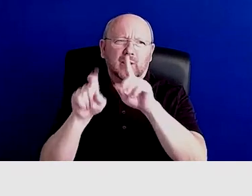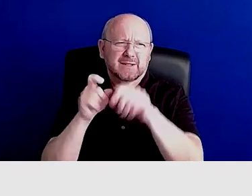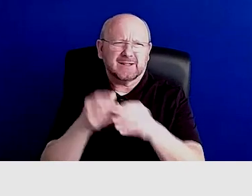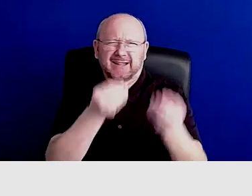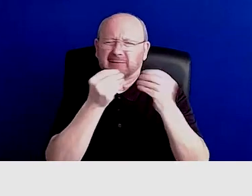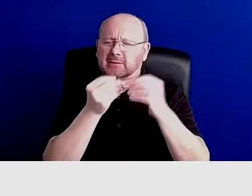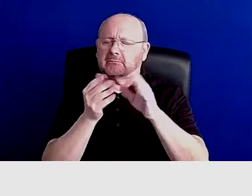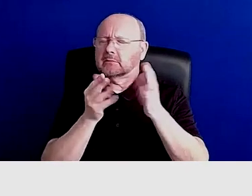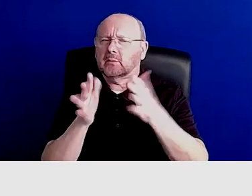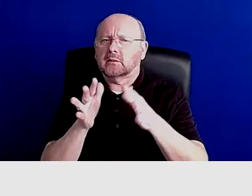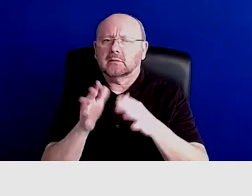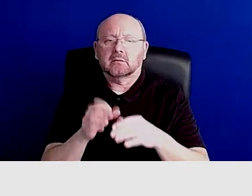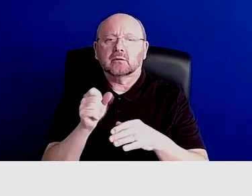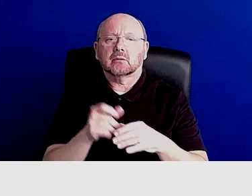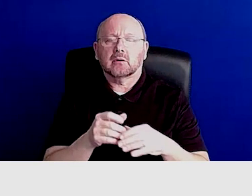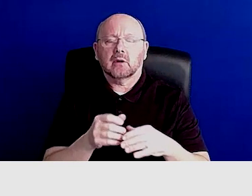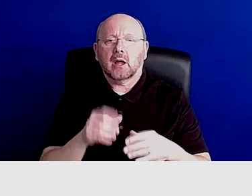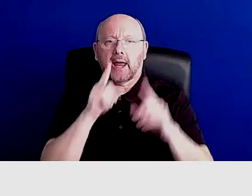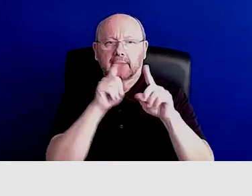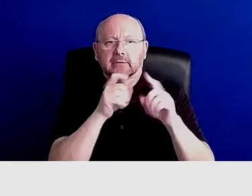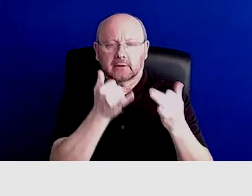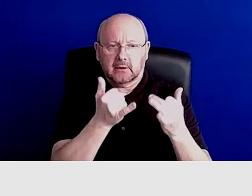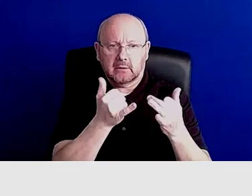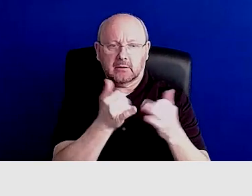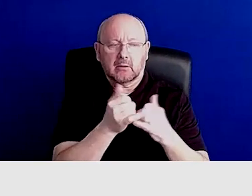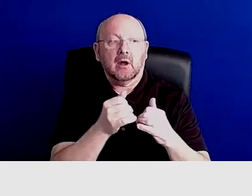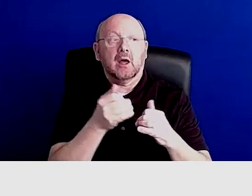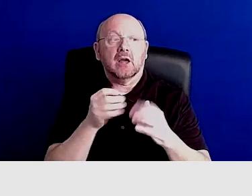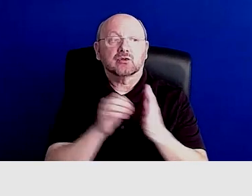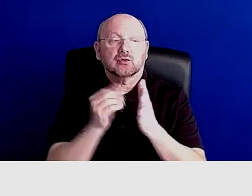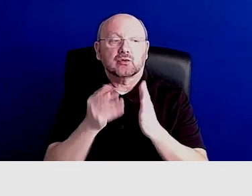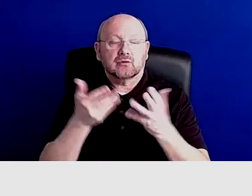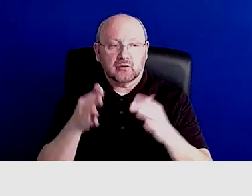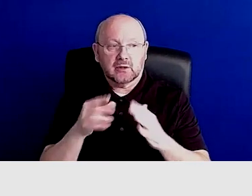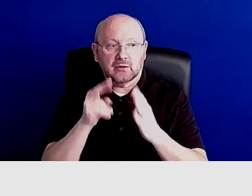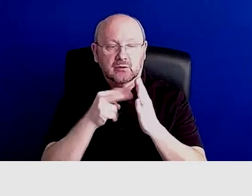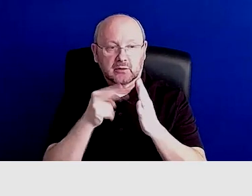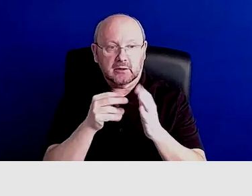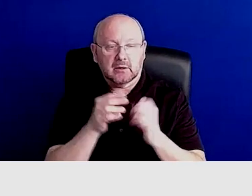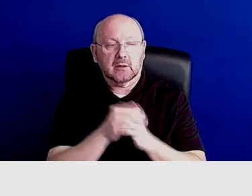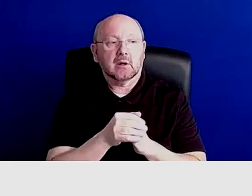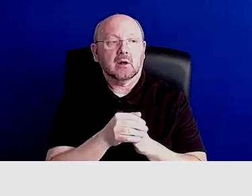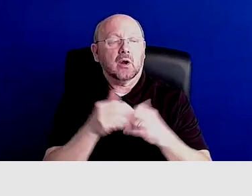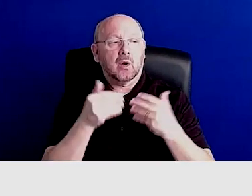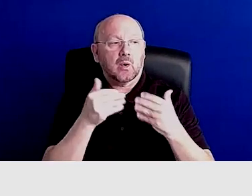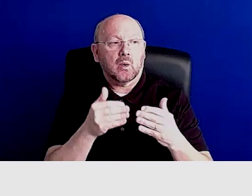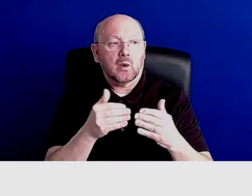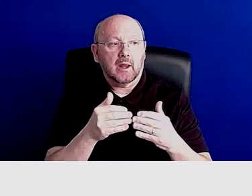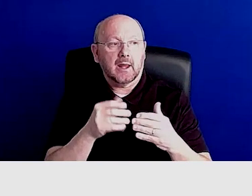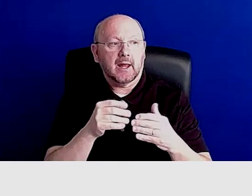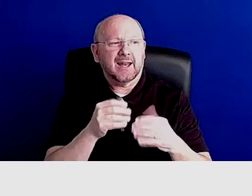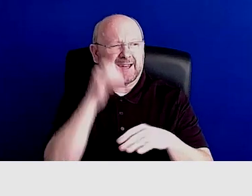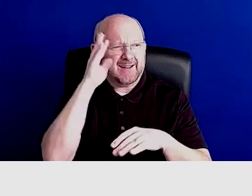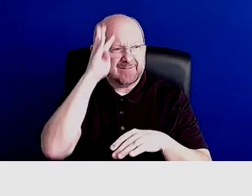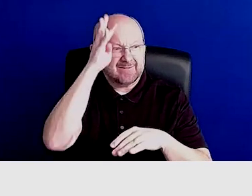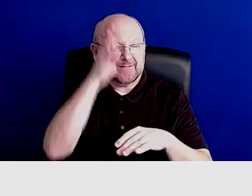it gives you these little, after reading it's beneficial for students. Okay, yeah, I already know that. That's why I'm asking for it. Okay, but anyway,